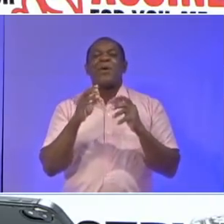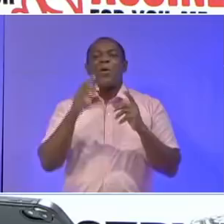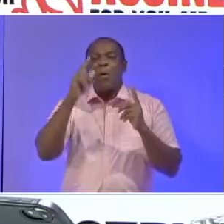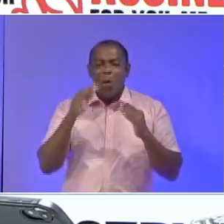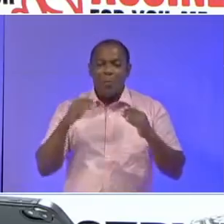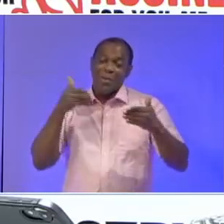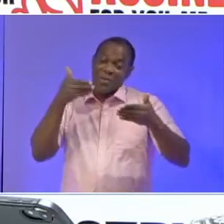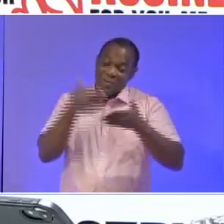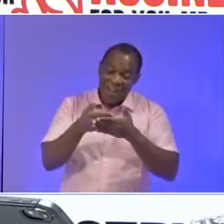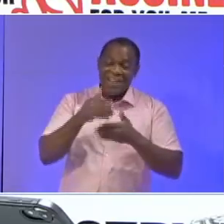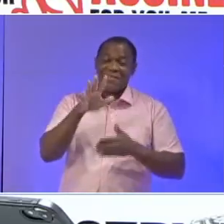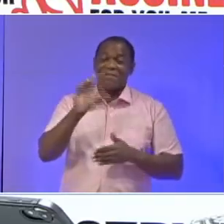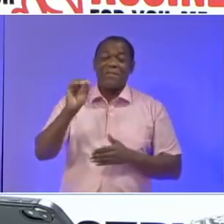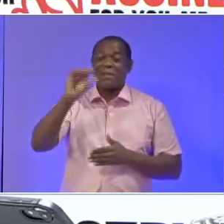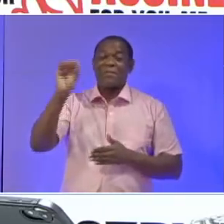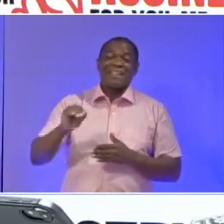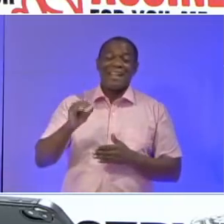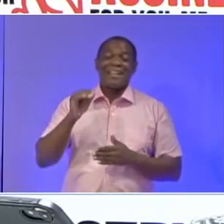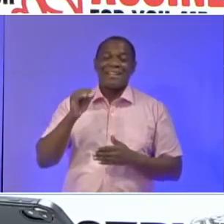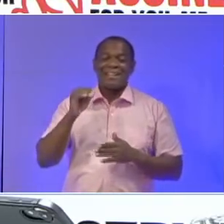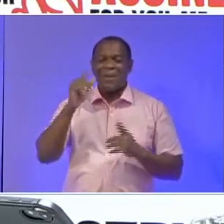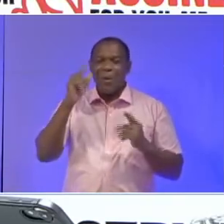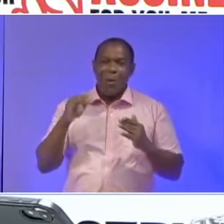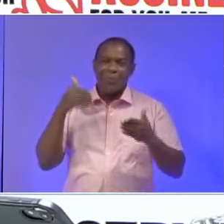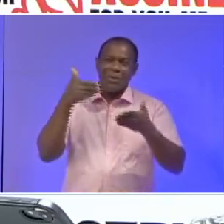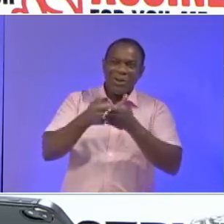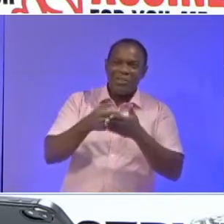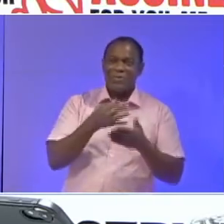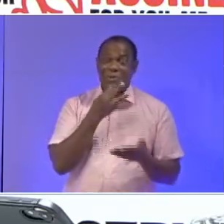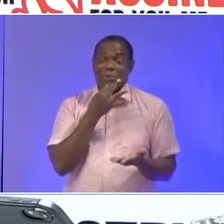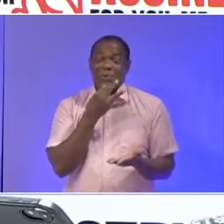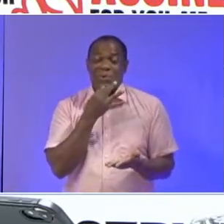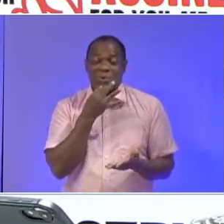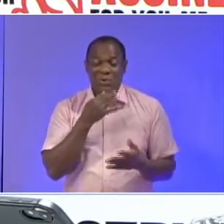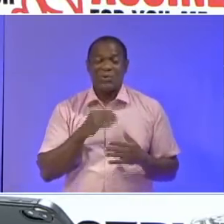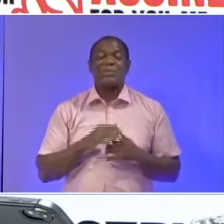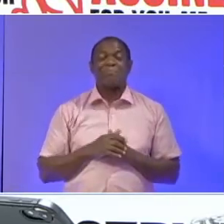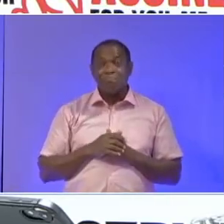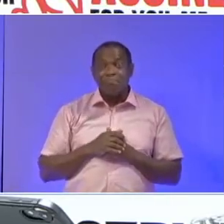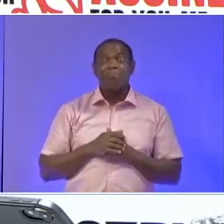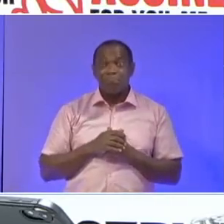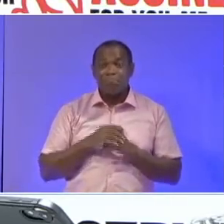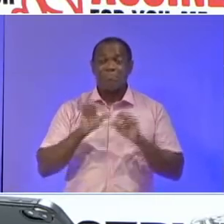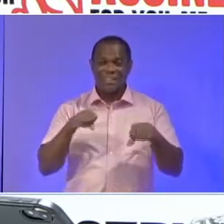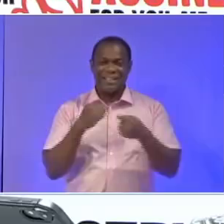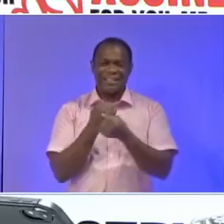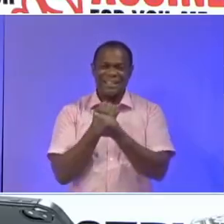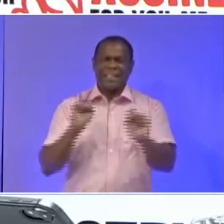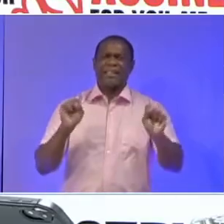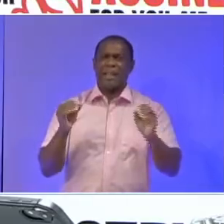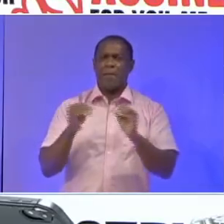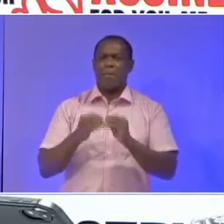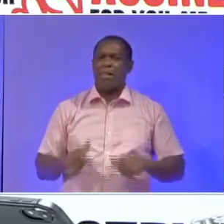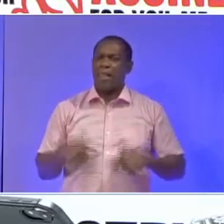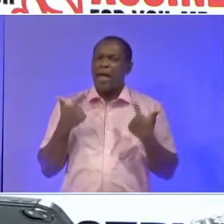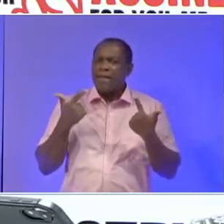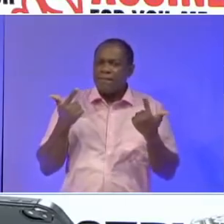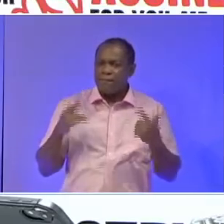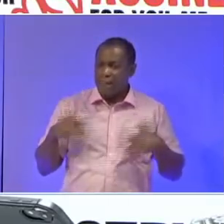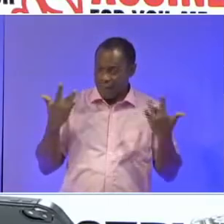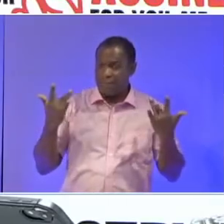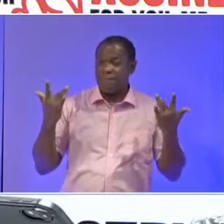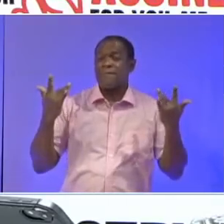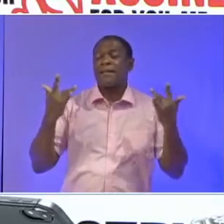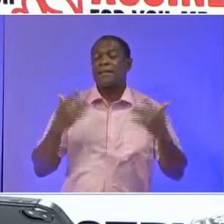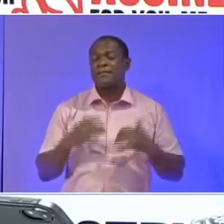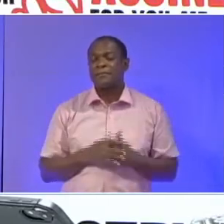50%. Hopefully, we reach that in the soonest possible space of time so we could save some more lives, as Dr. Siraj has so